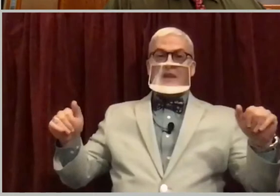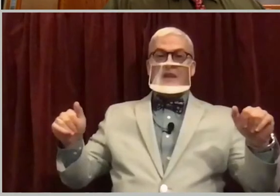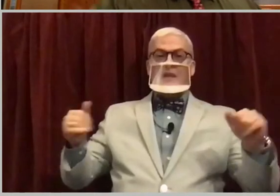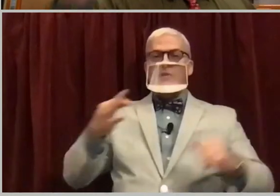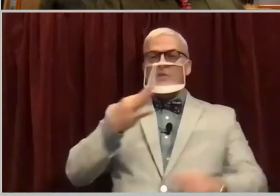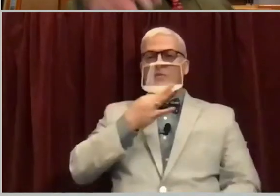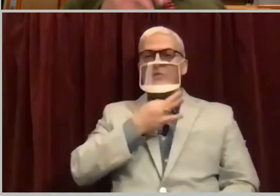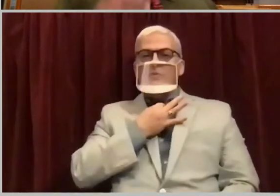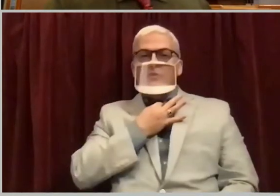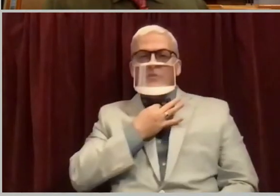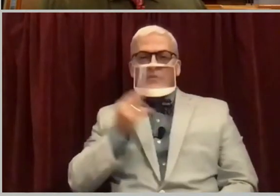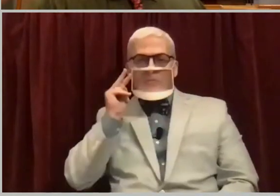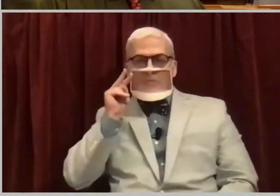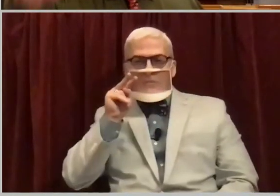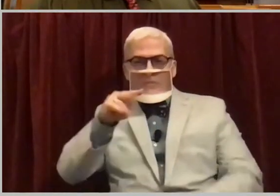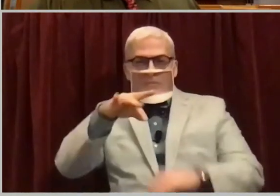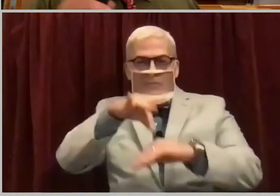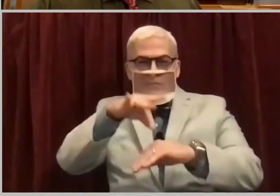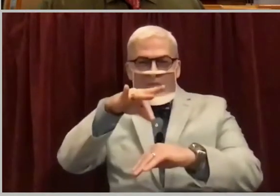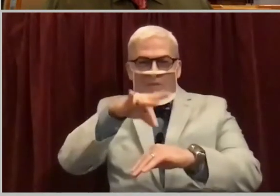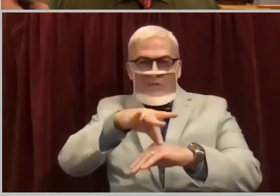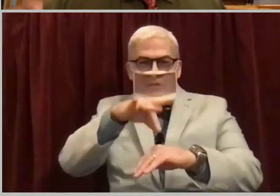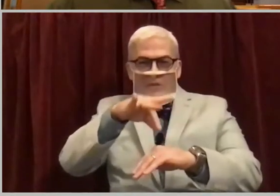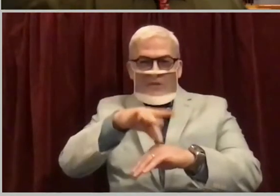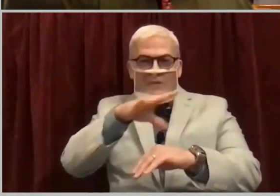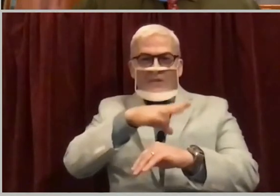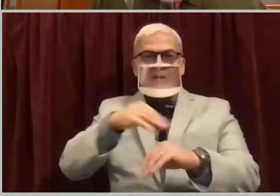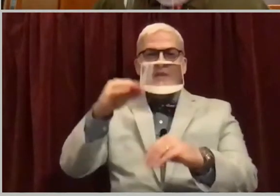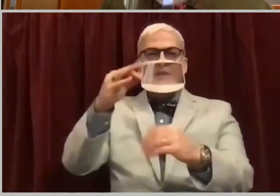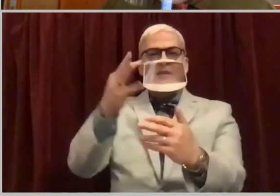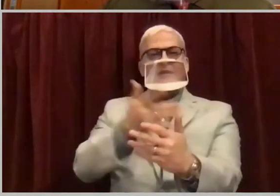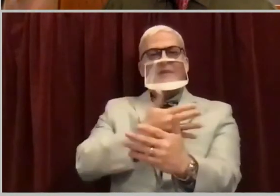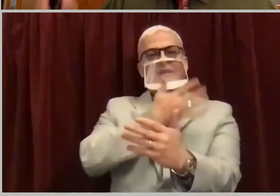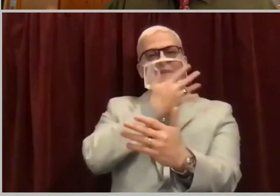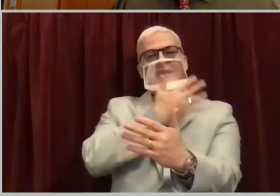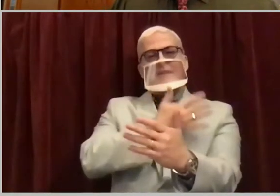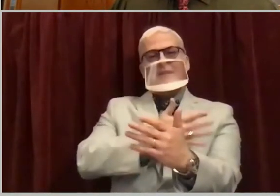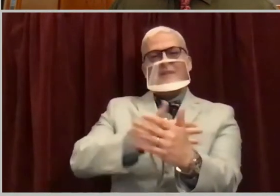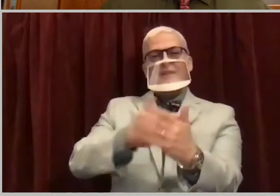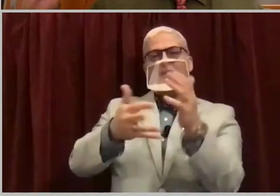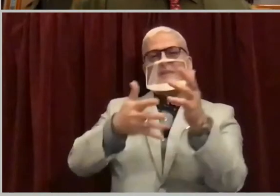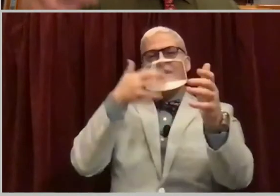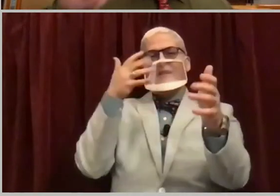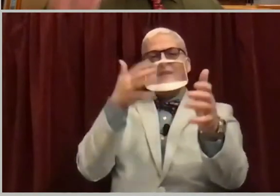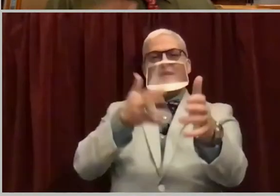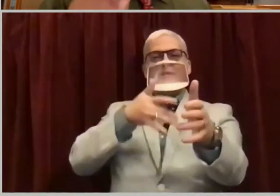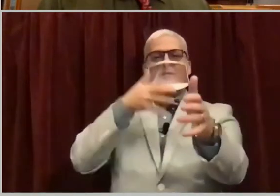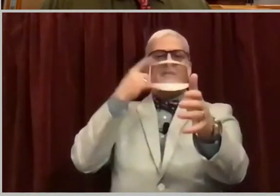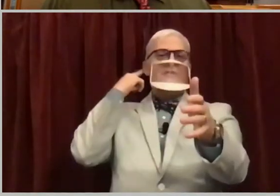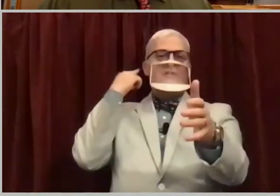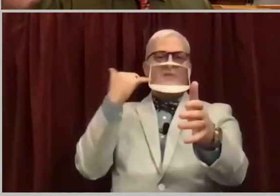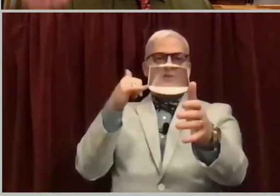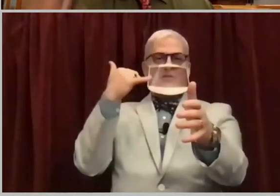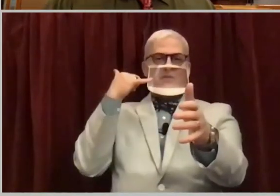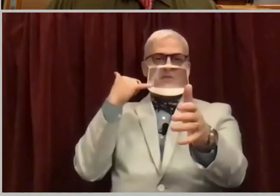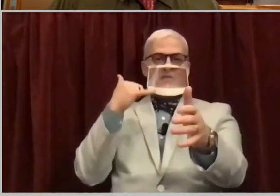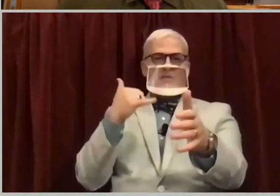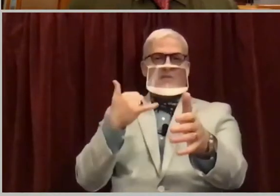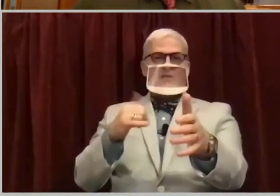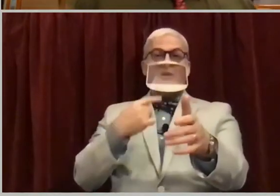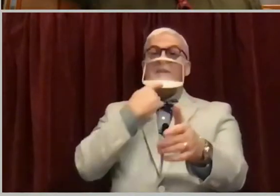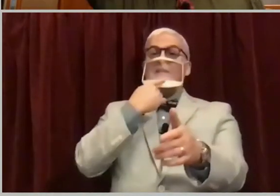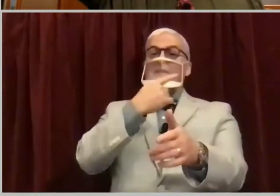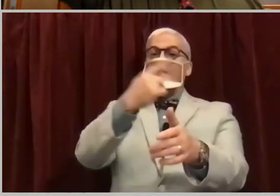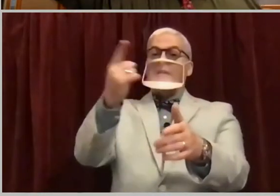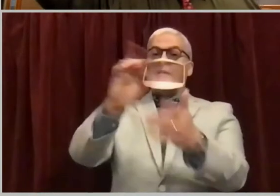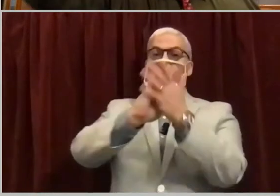angels bending near the earth to touch their harps of